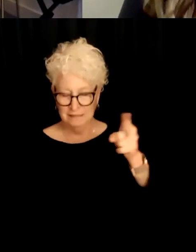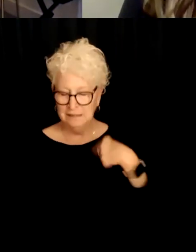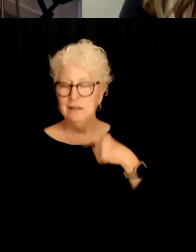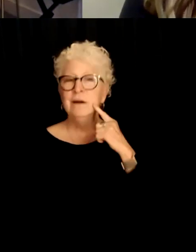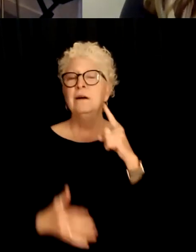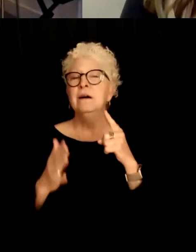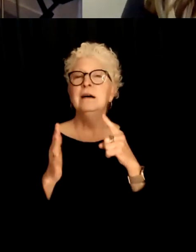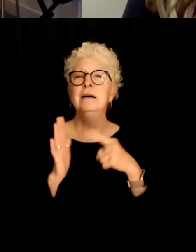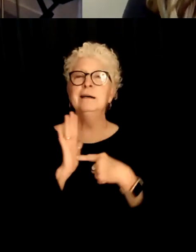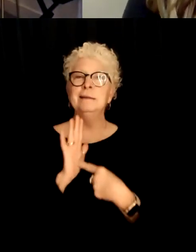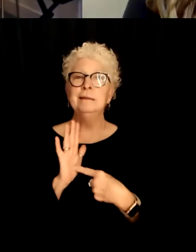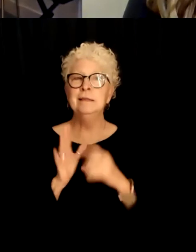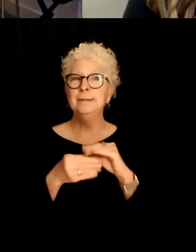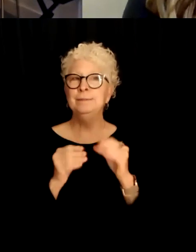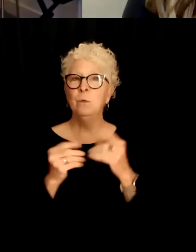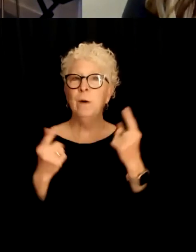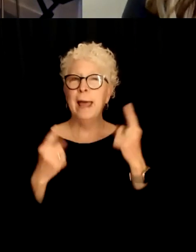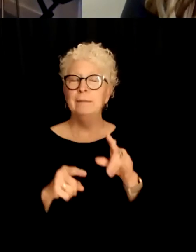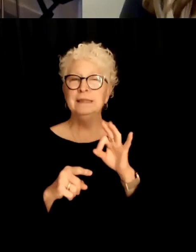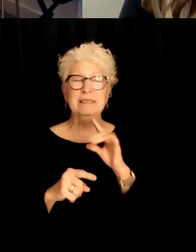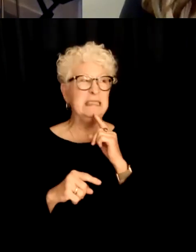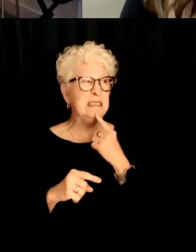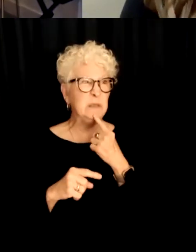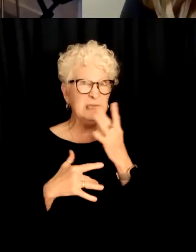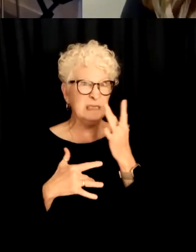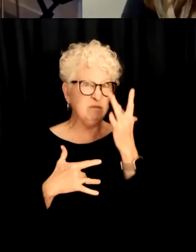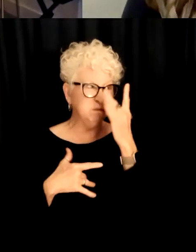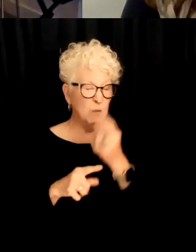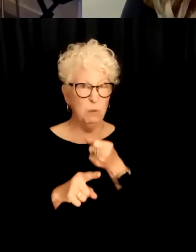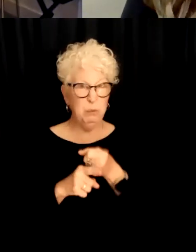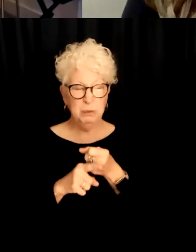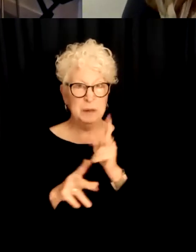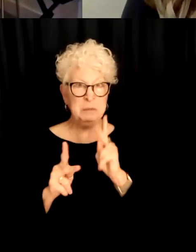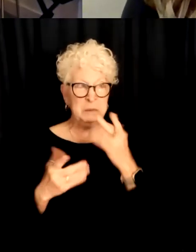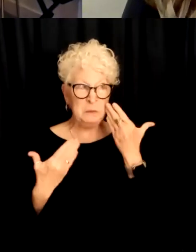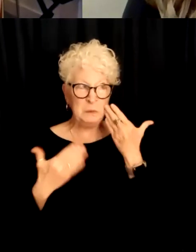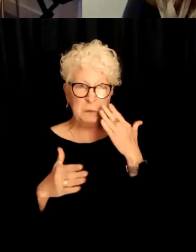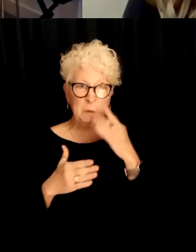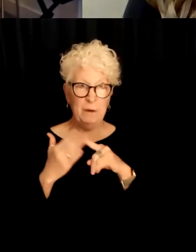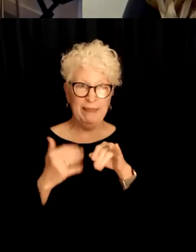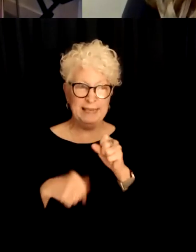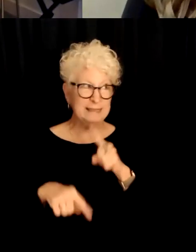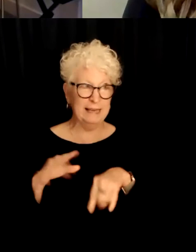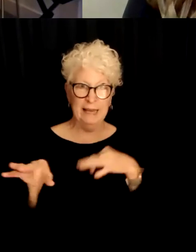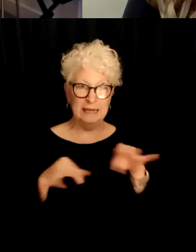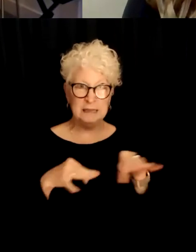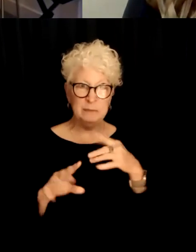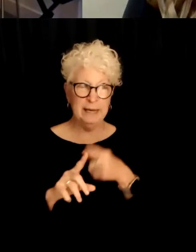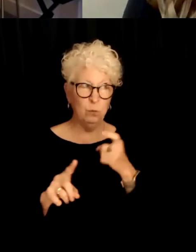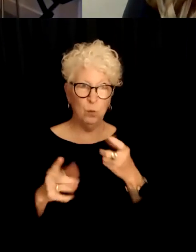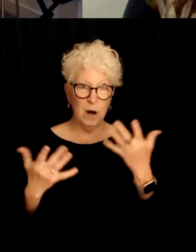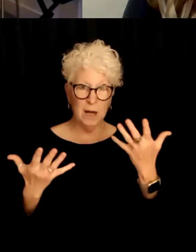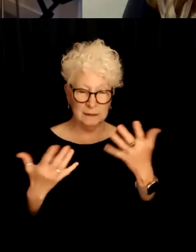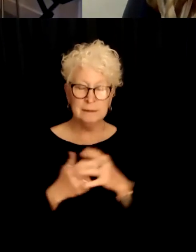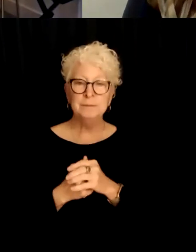serious onset of symptoms that nobody can explain. Like, what do you do? And for whatever reason, and the answer is not at least for